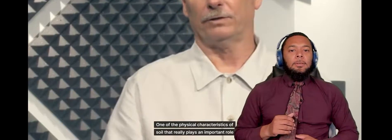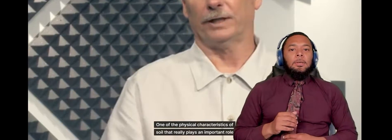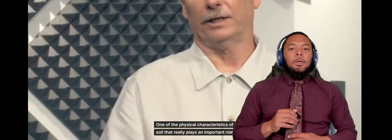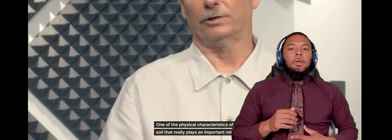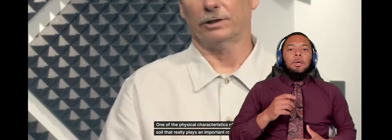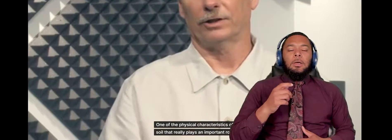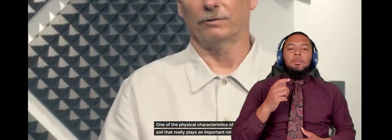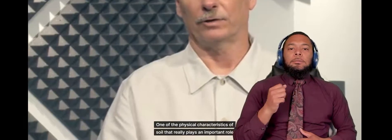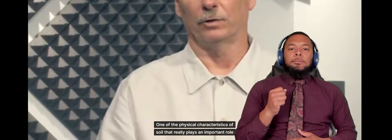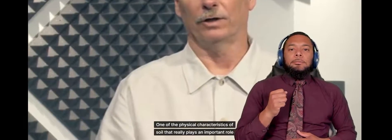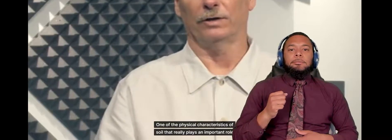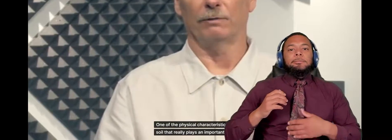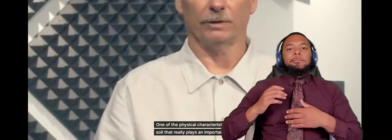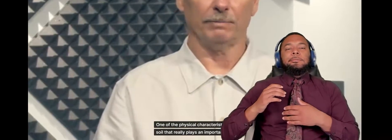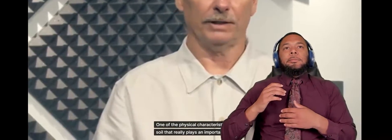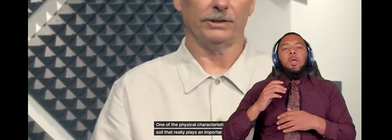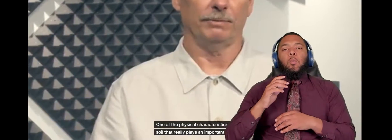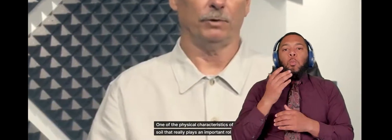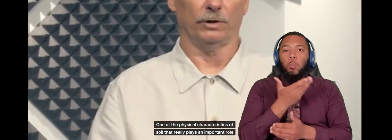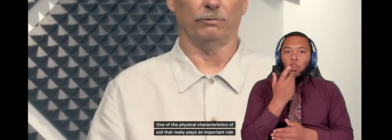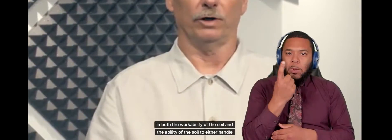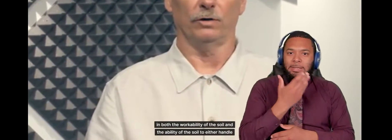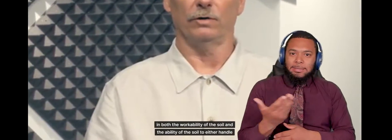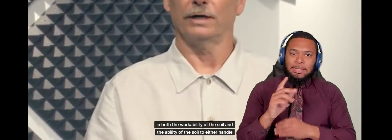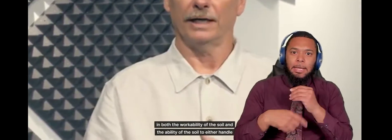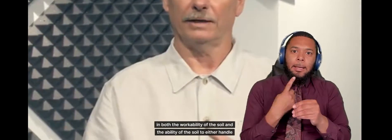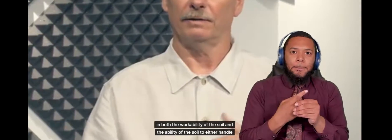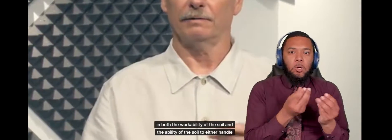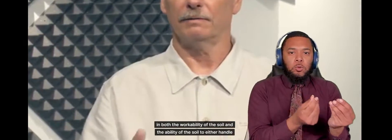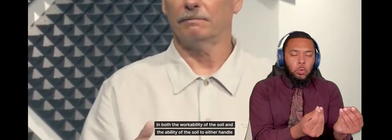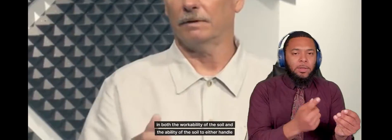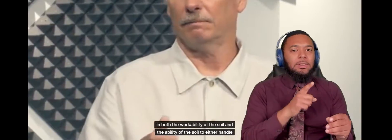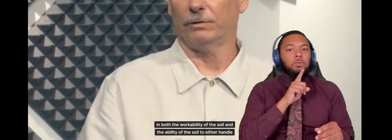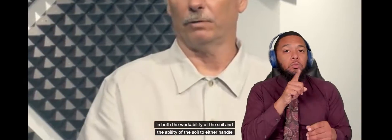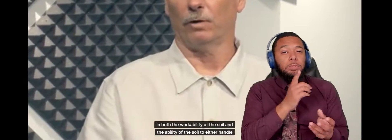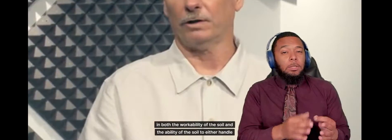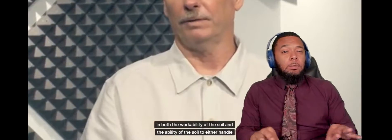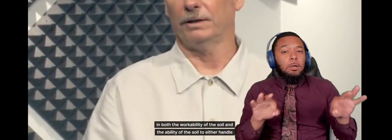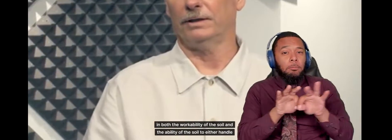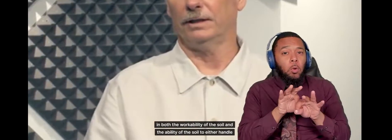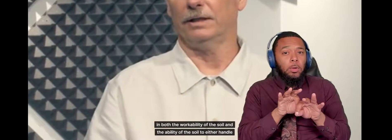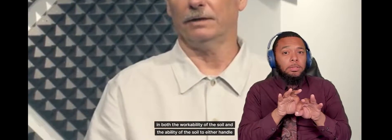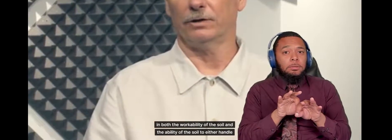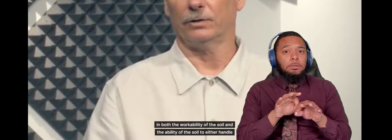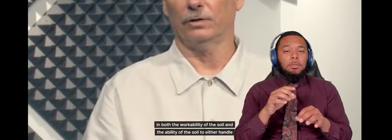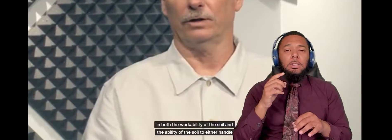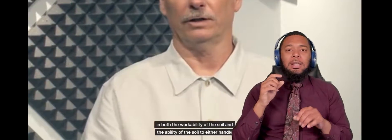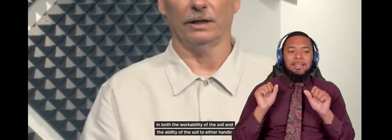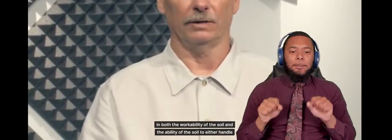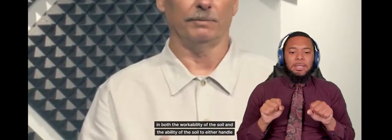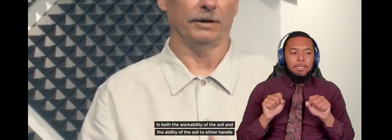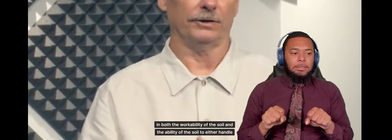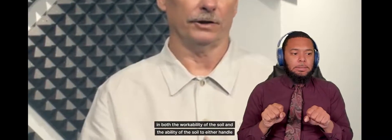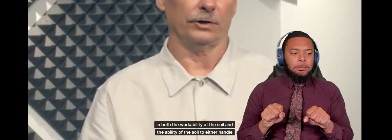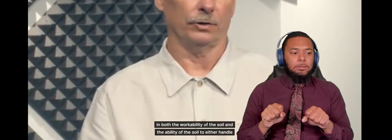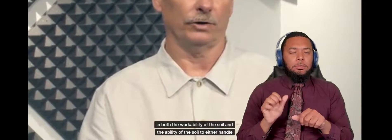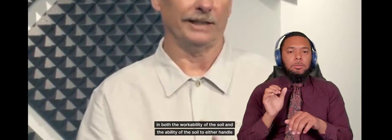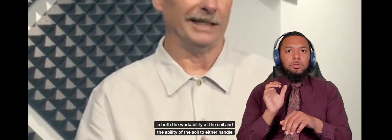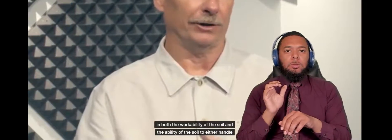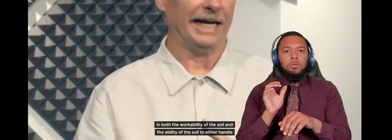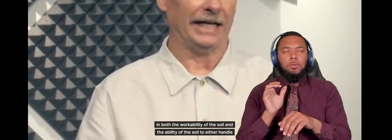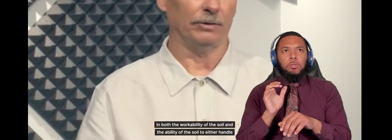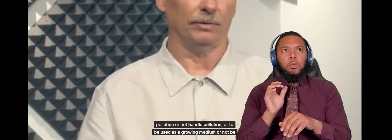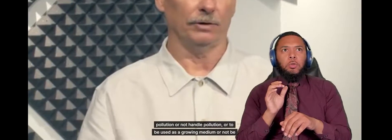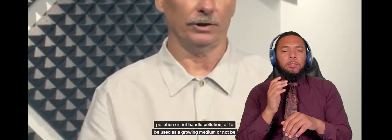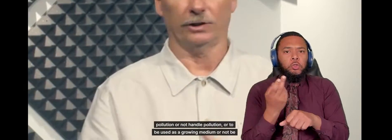One of the physical characteristics of soil that really plays an important role in both the workability of the soil and the ability of the soil